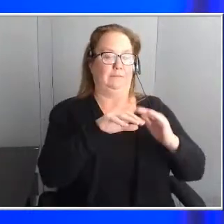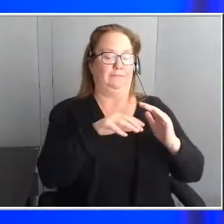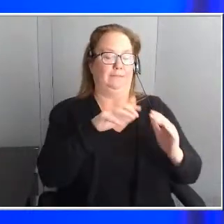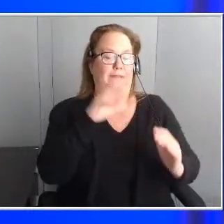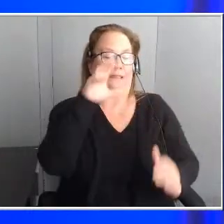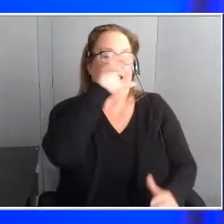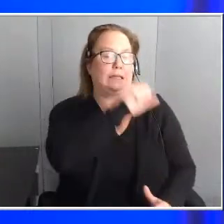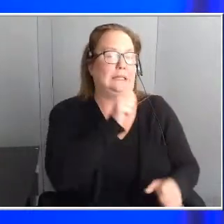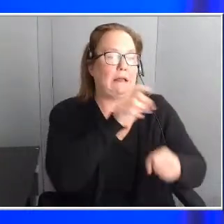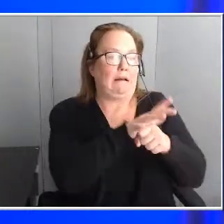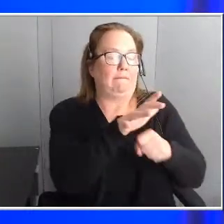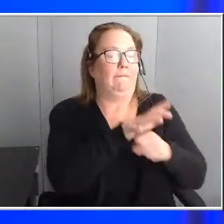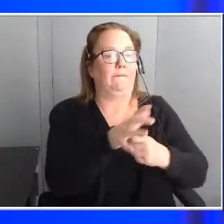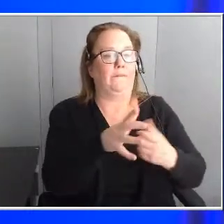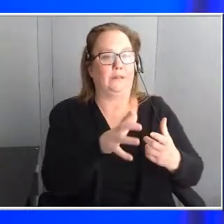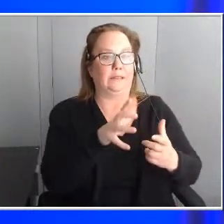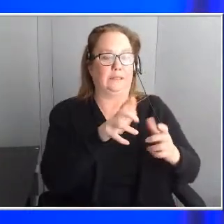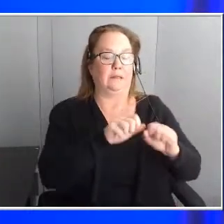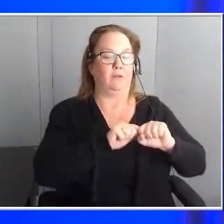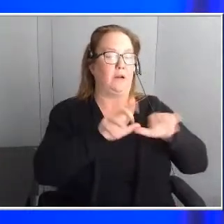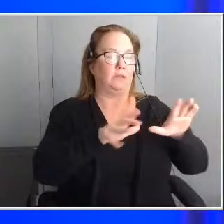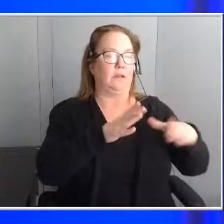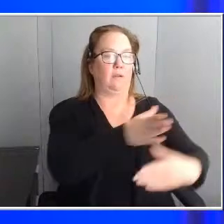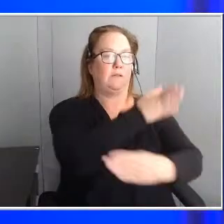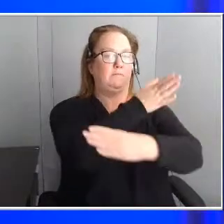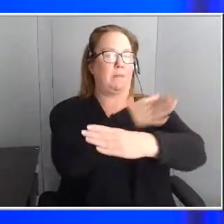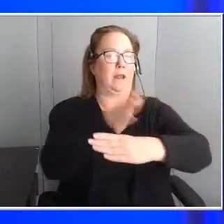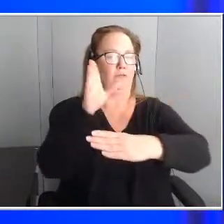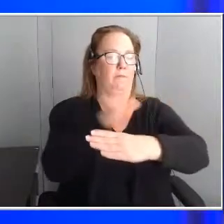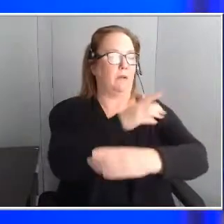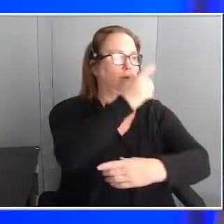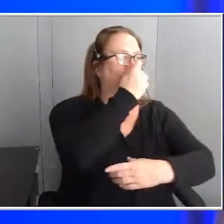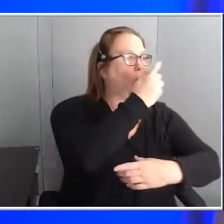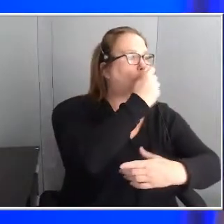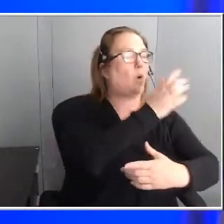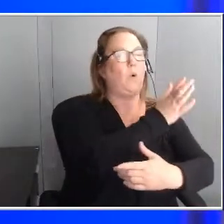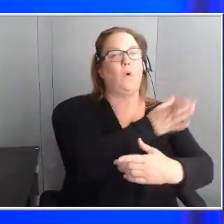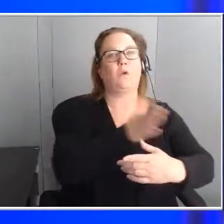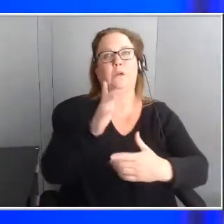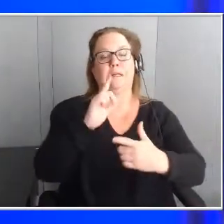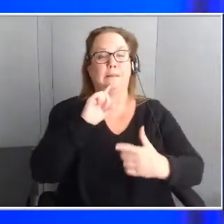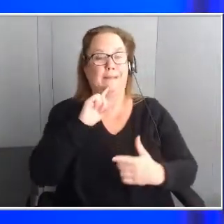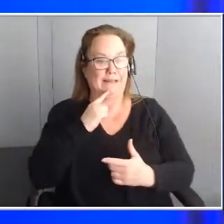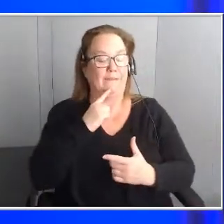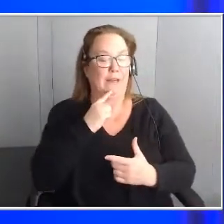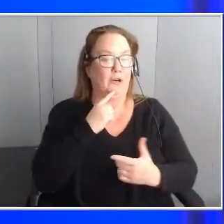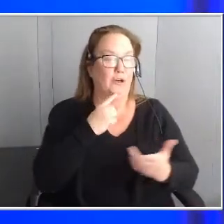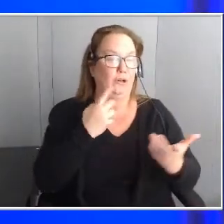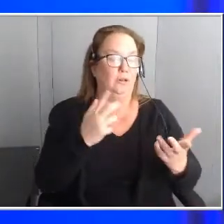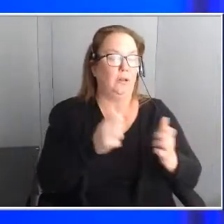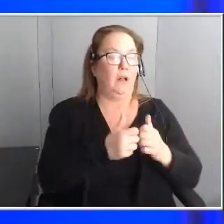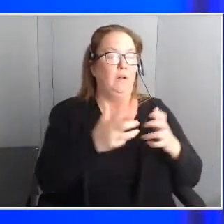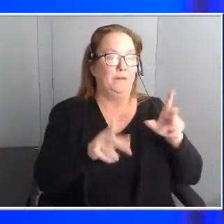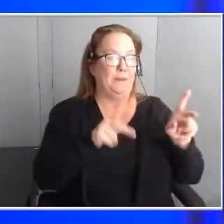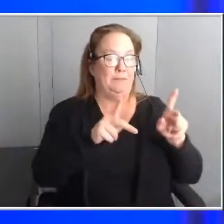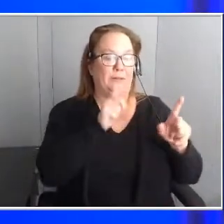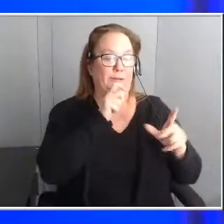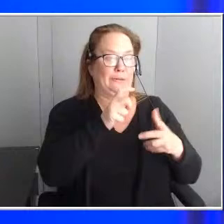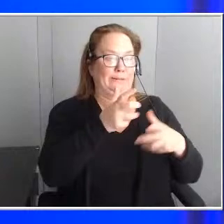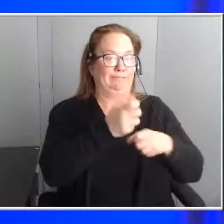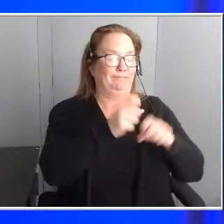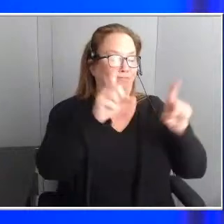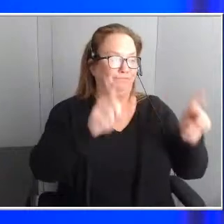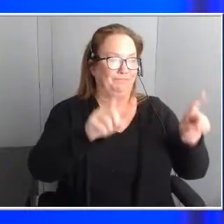wide spectrum of illness ranging from the common cold to something really severe. And so a lot of people don't ever seek a test for flu